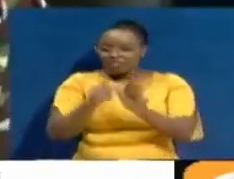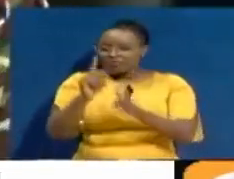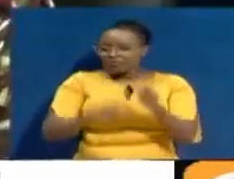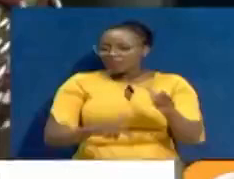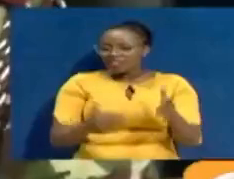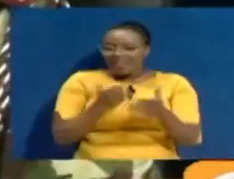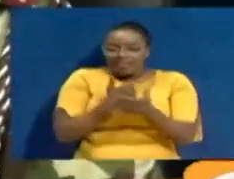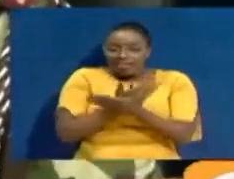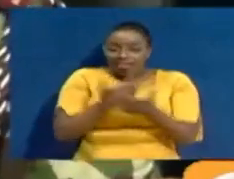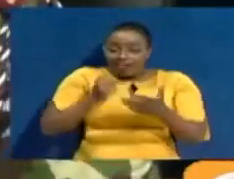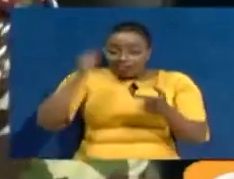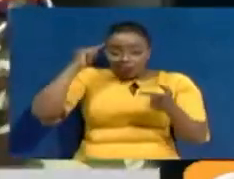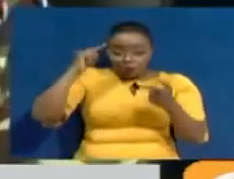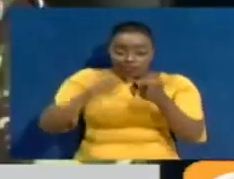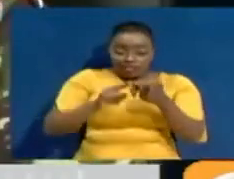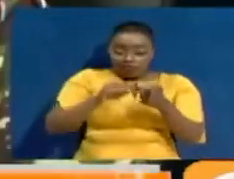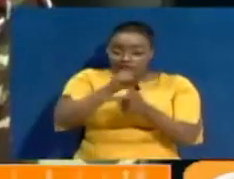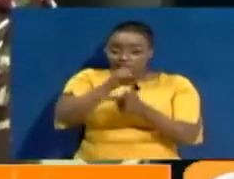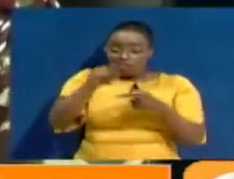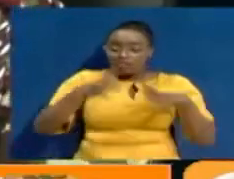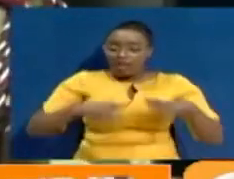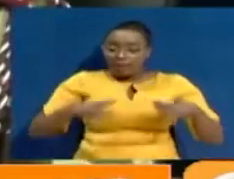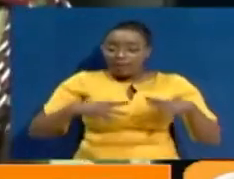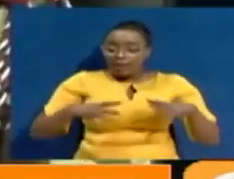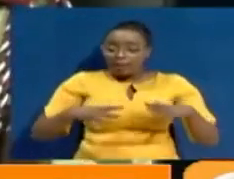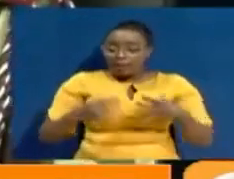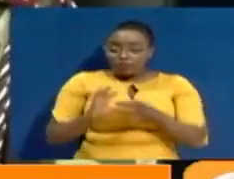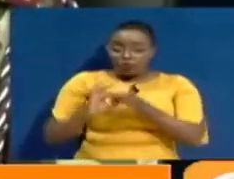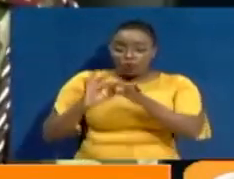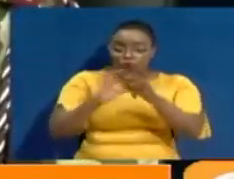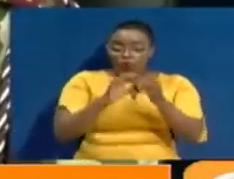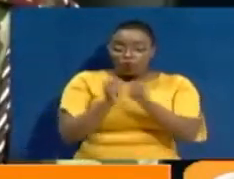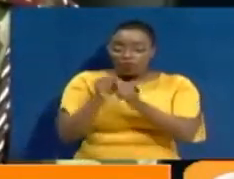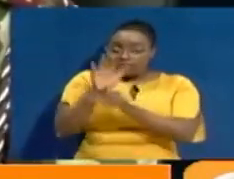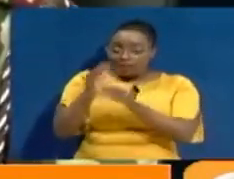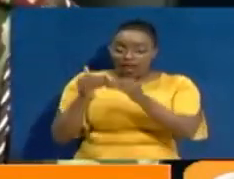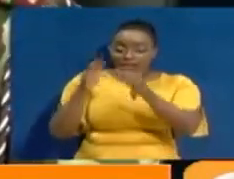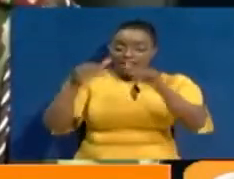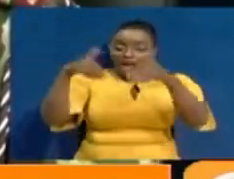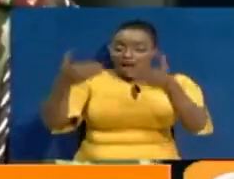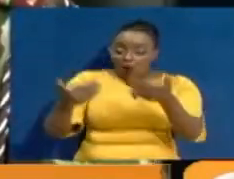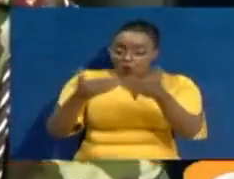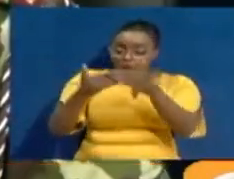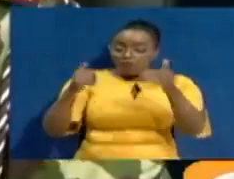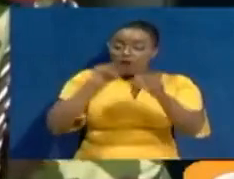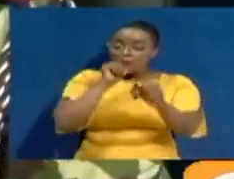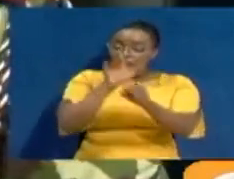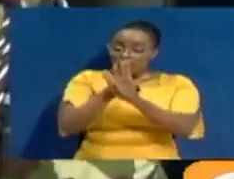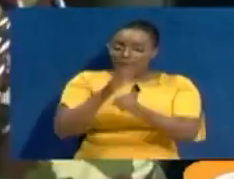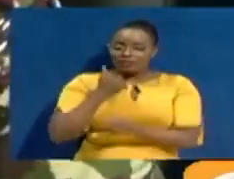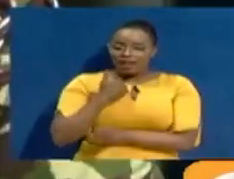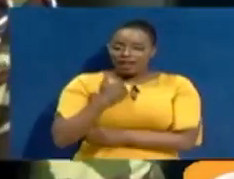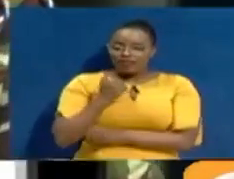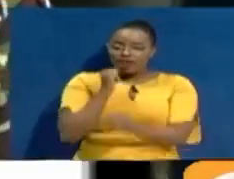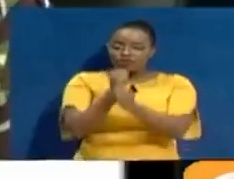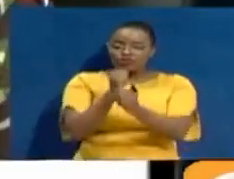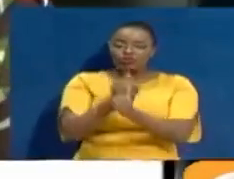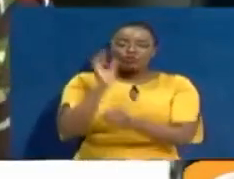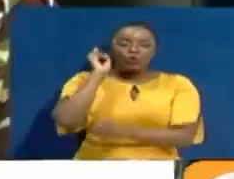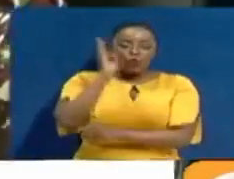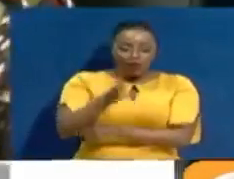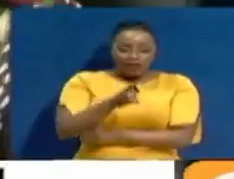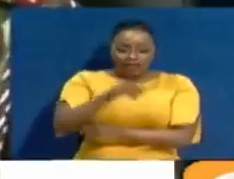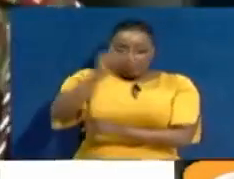kwamba hakuna nia kabisa ya hii watu kukooperate na viongozi wao bila walikuwa wameahidi kwamba watafanya